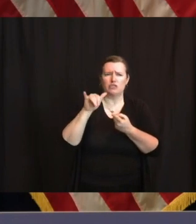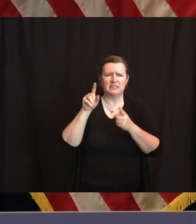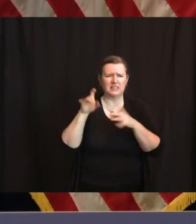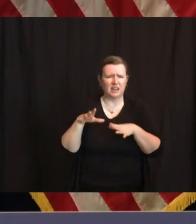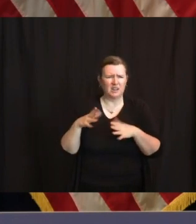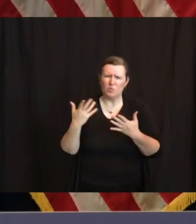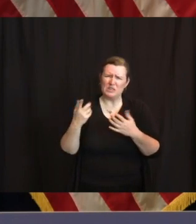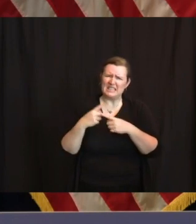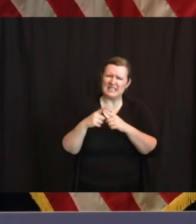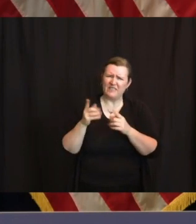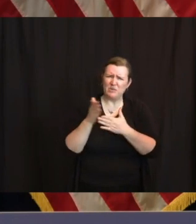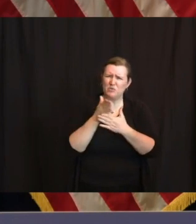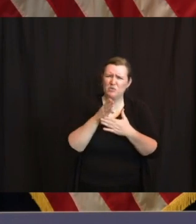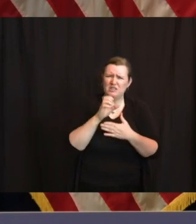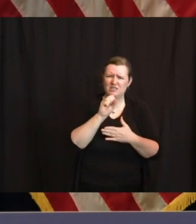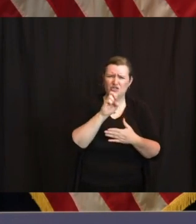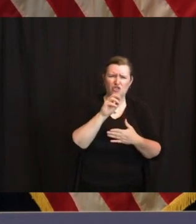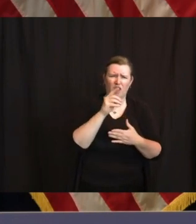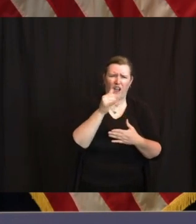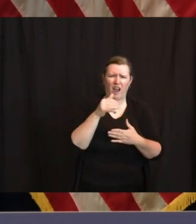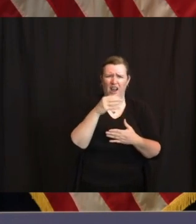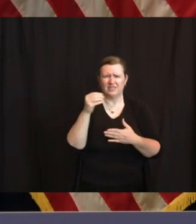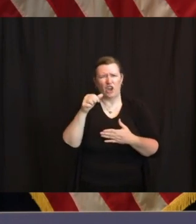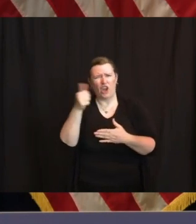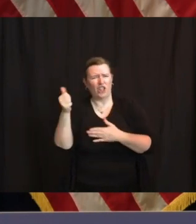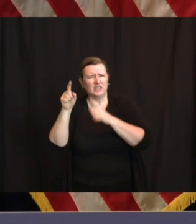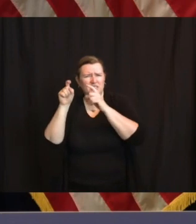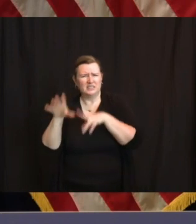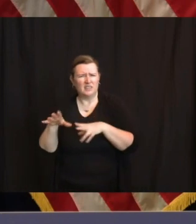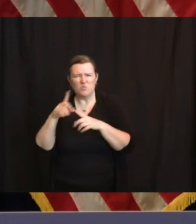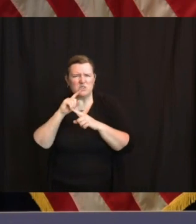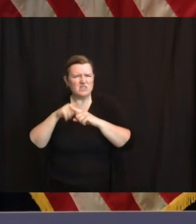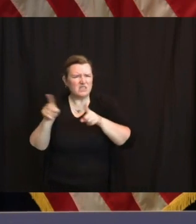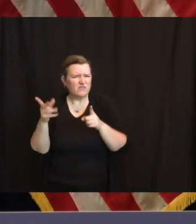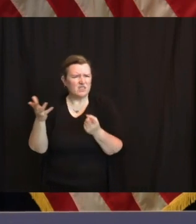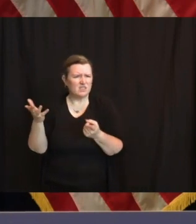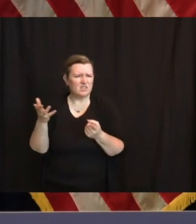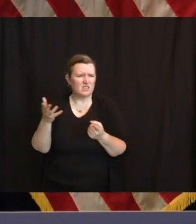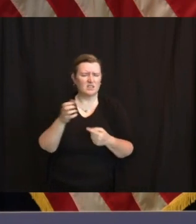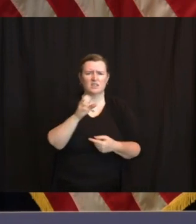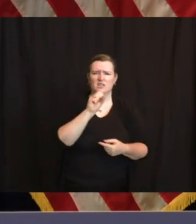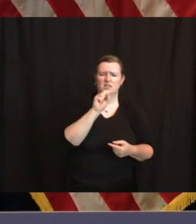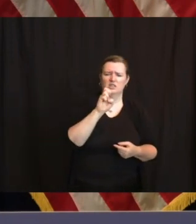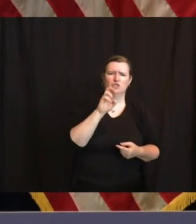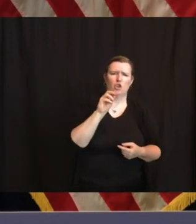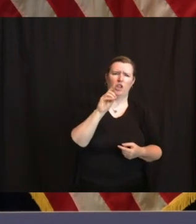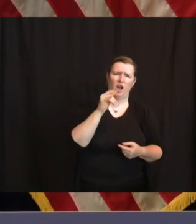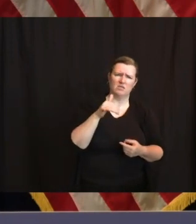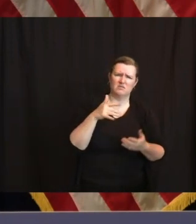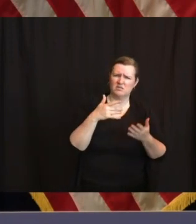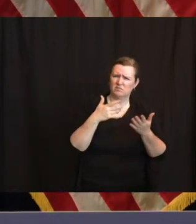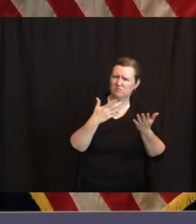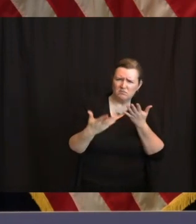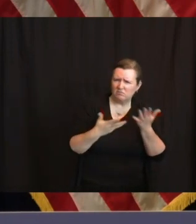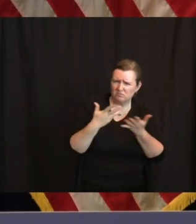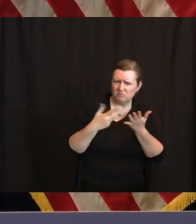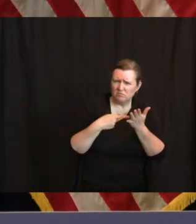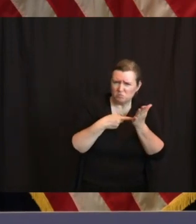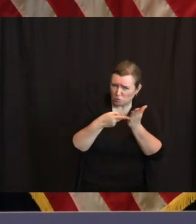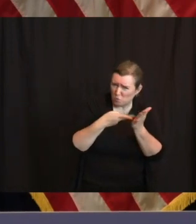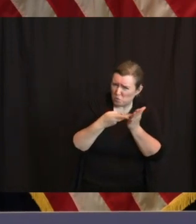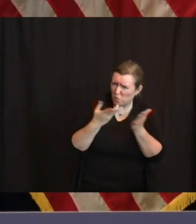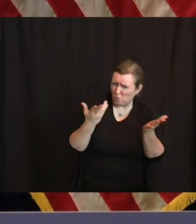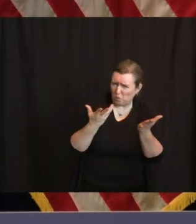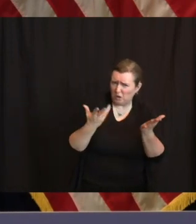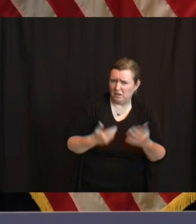Yep. And if it's a better indicator or not. Also, with regard to the